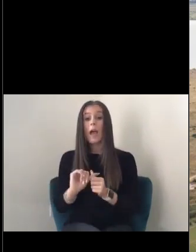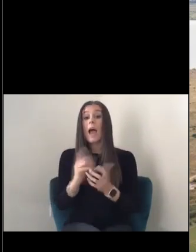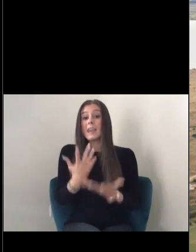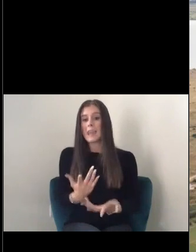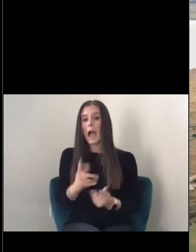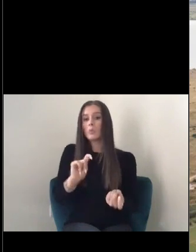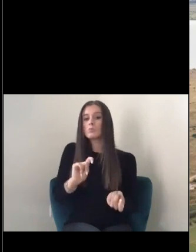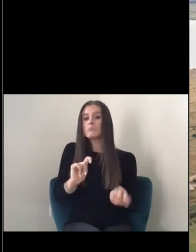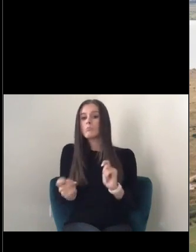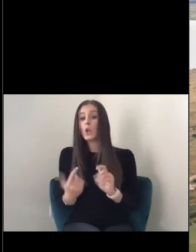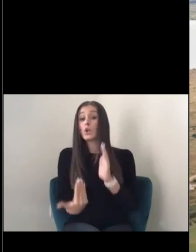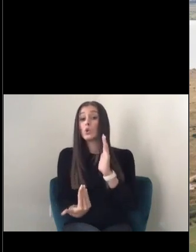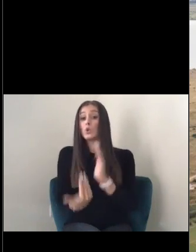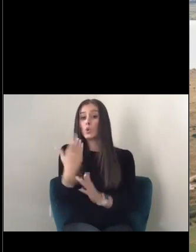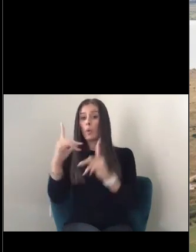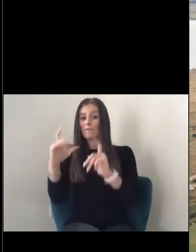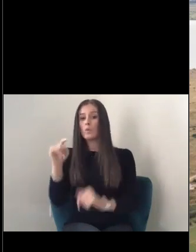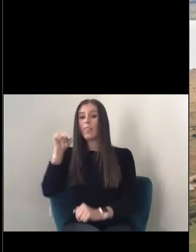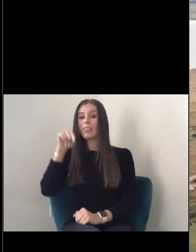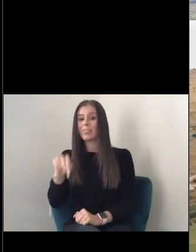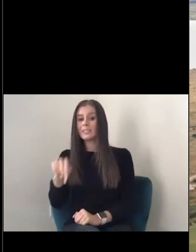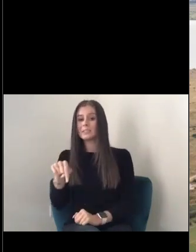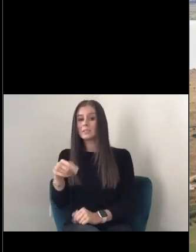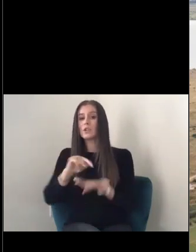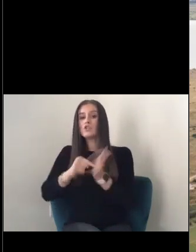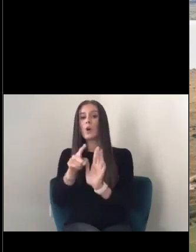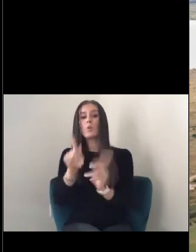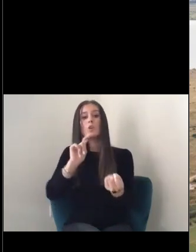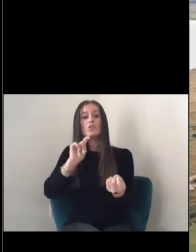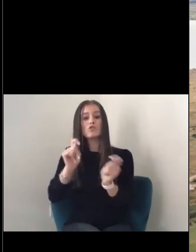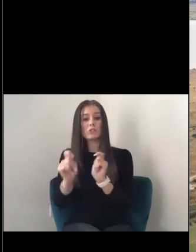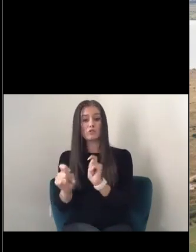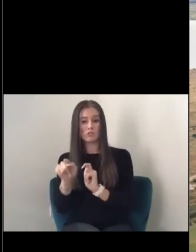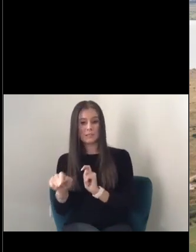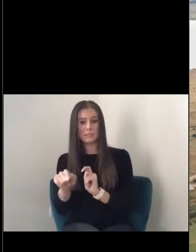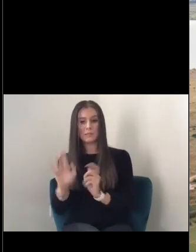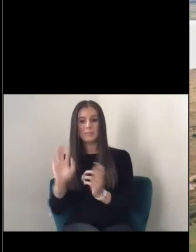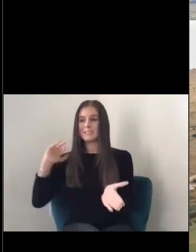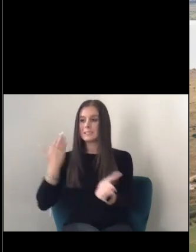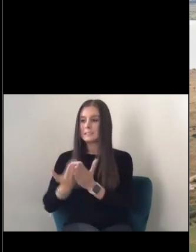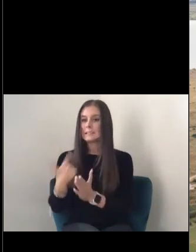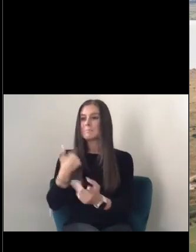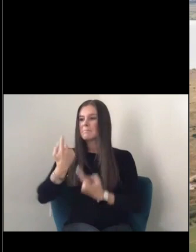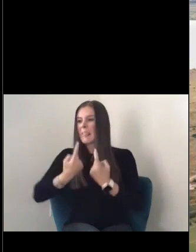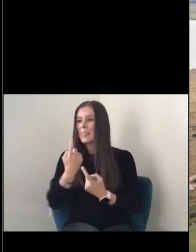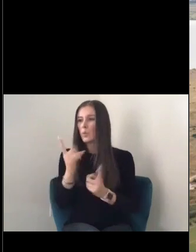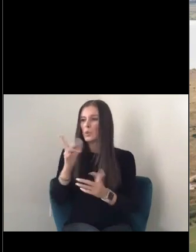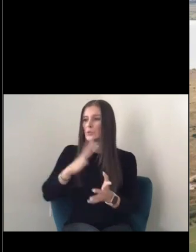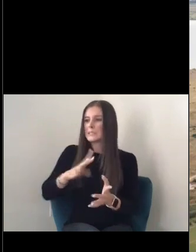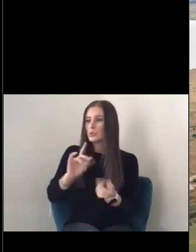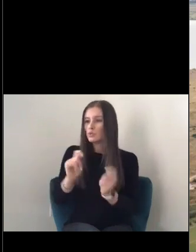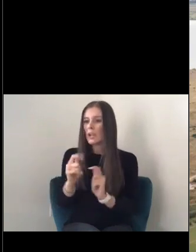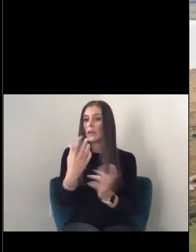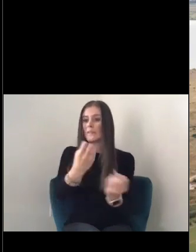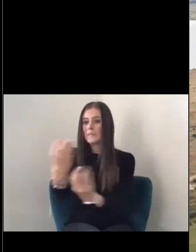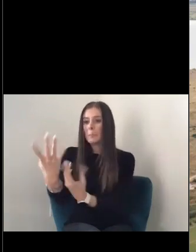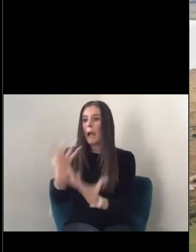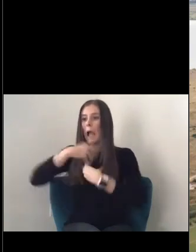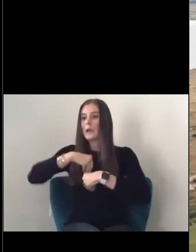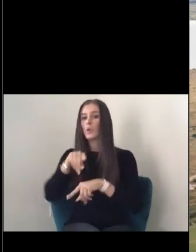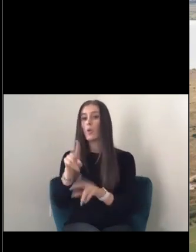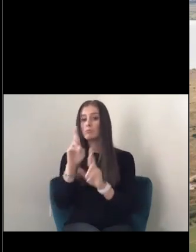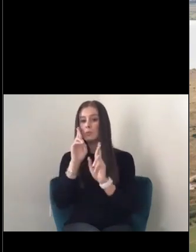switch between this and an image showing our proposals for this design refinement consultation so that hopefully you can see the